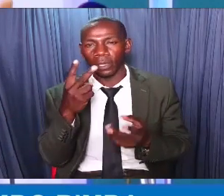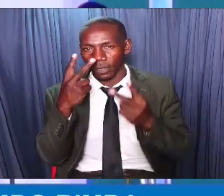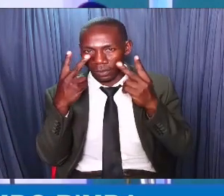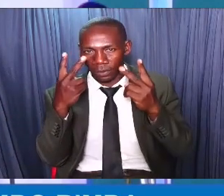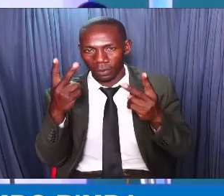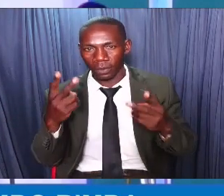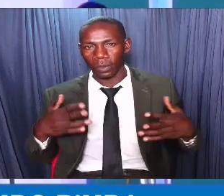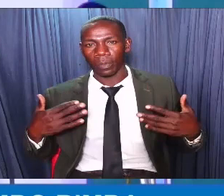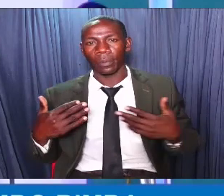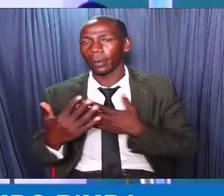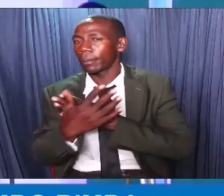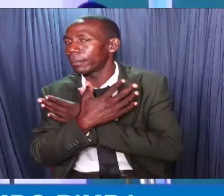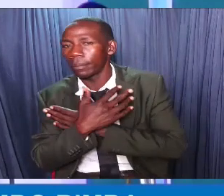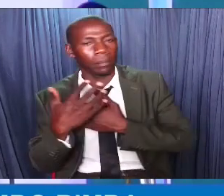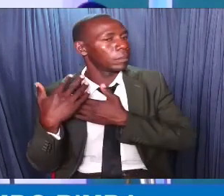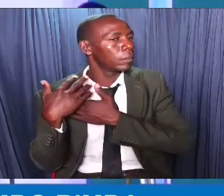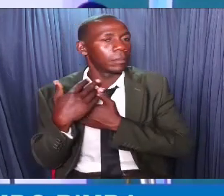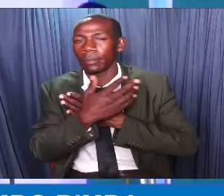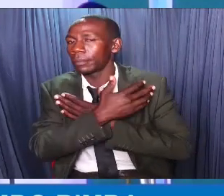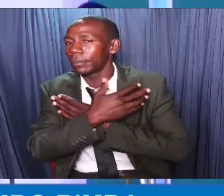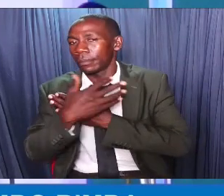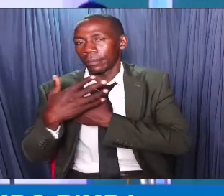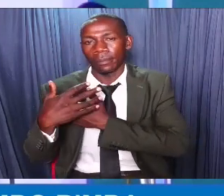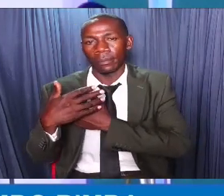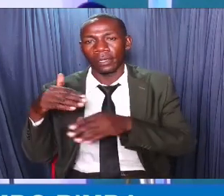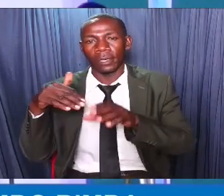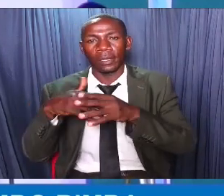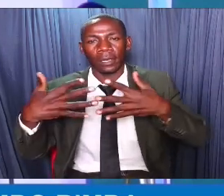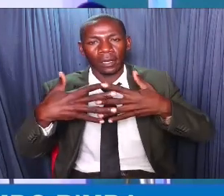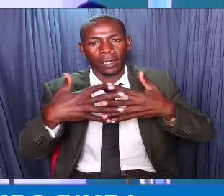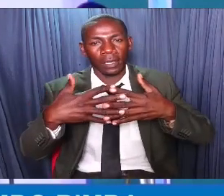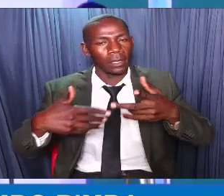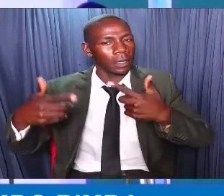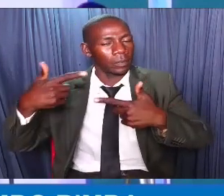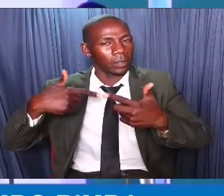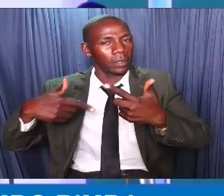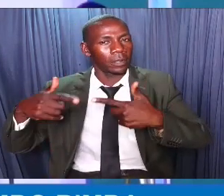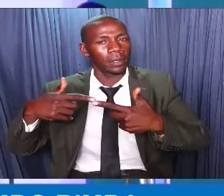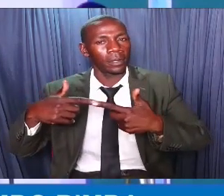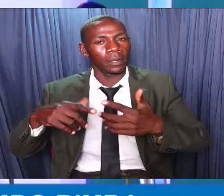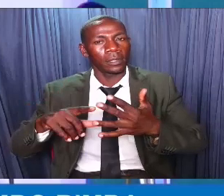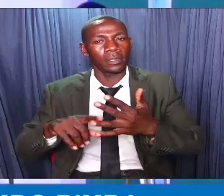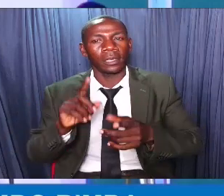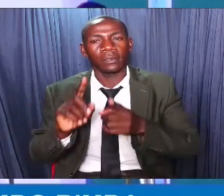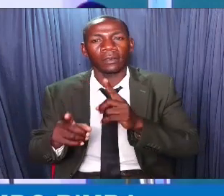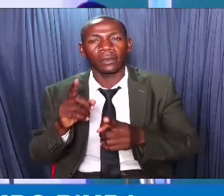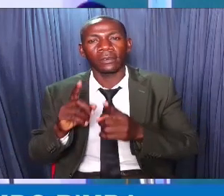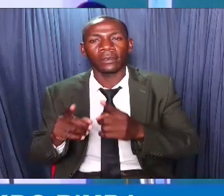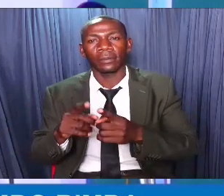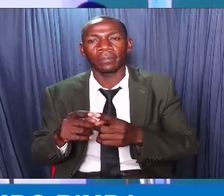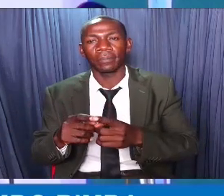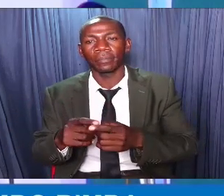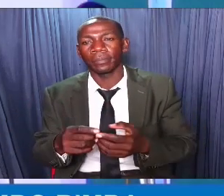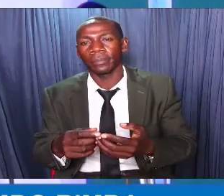watu wanamlaki. He saw people cheering. Walipomuona ndiye yule gate B anakuja. When they saw him from far coming. Wakaanza kumkimbilia. They started running unto